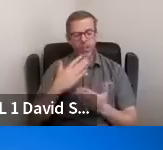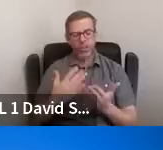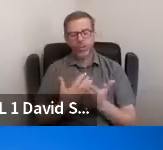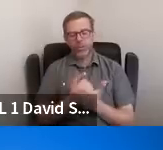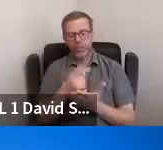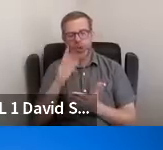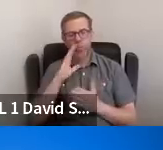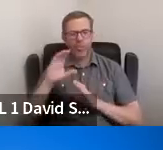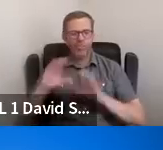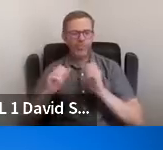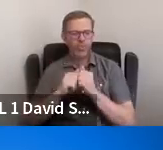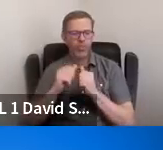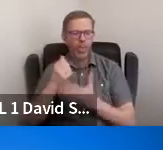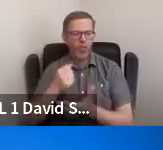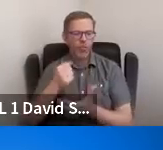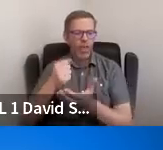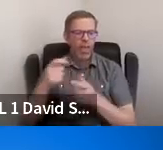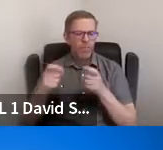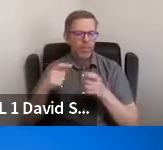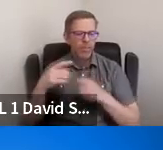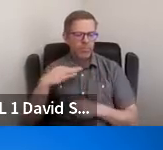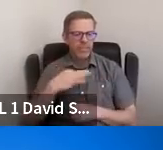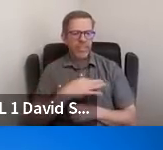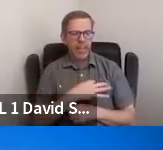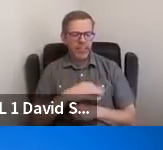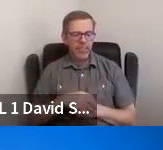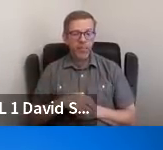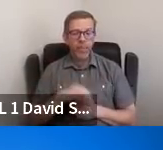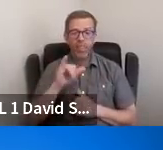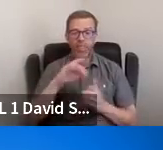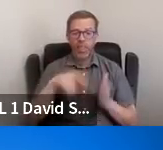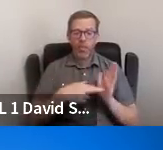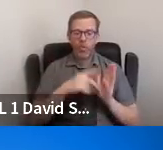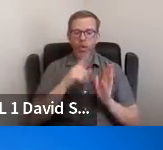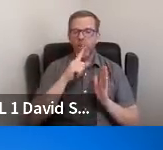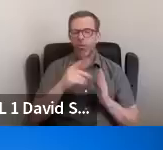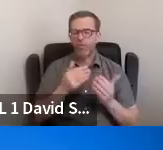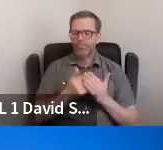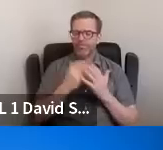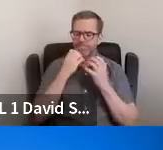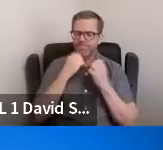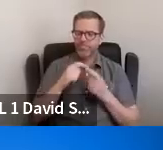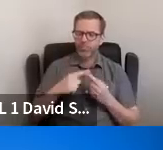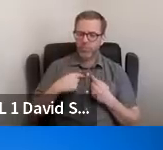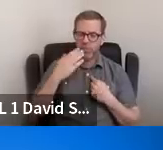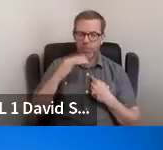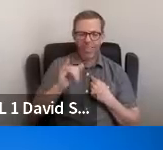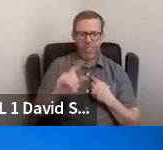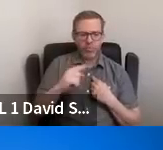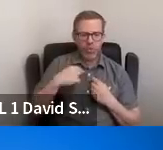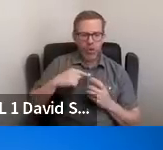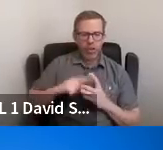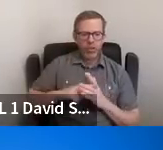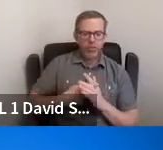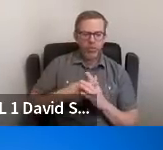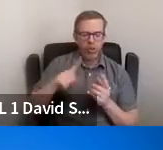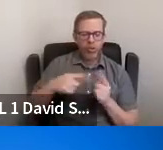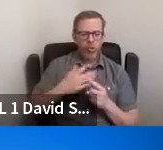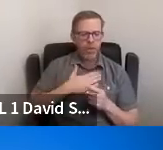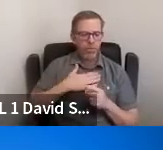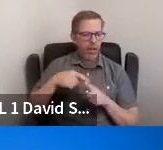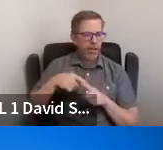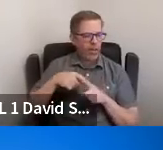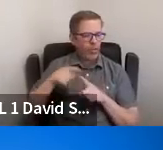you'll be chatting with grants management staff. This role is actually near and dear to me since it's where I started when my career